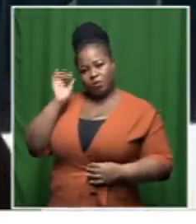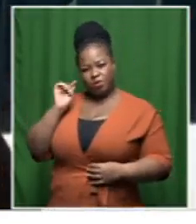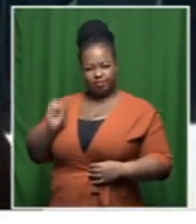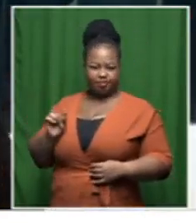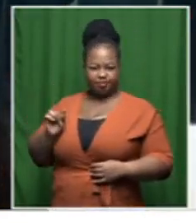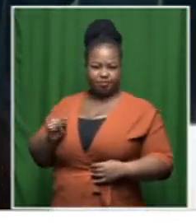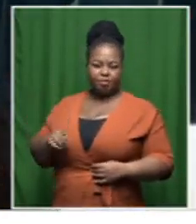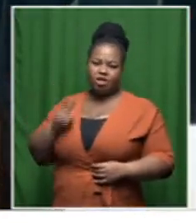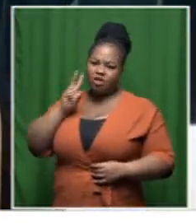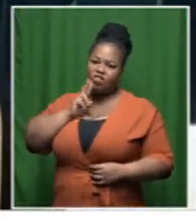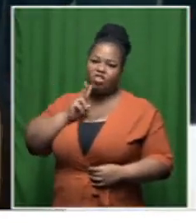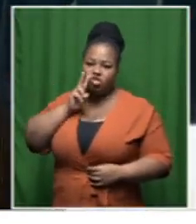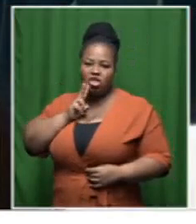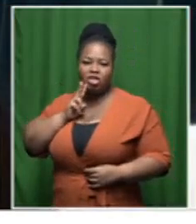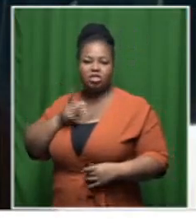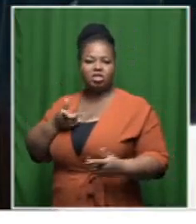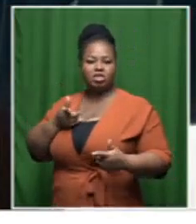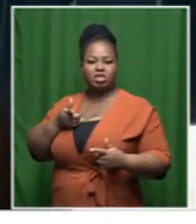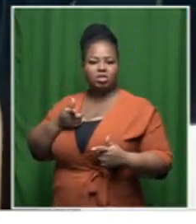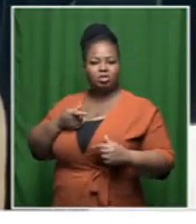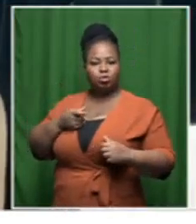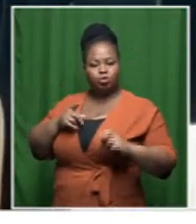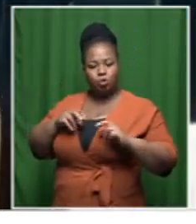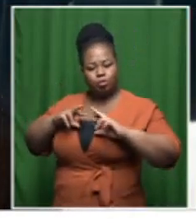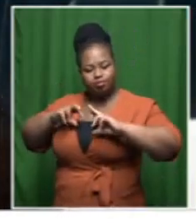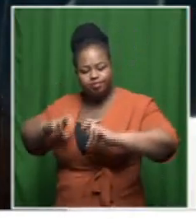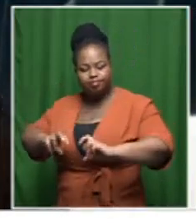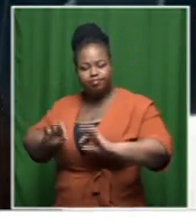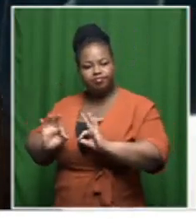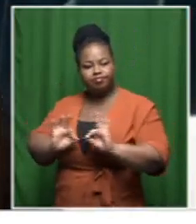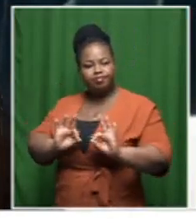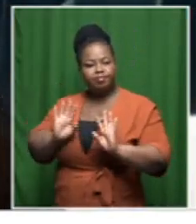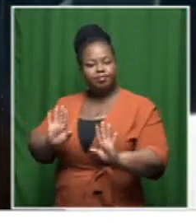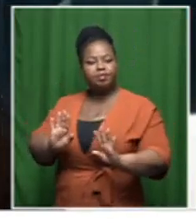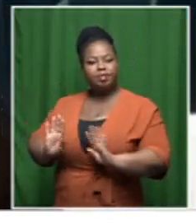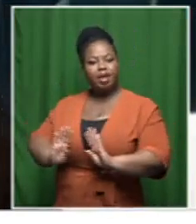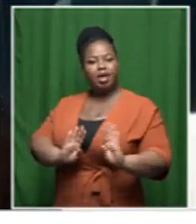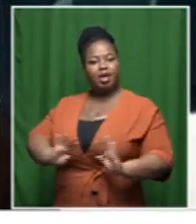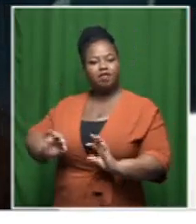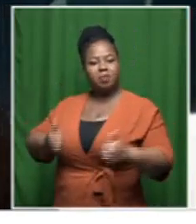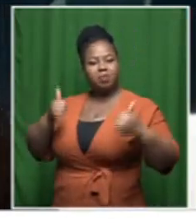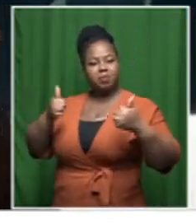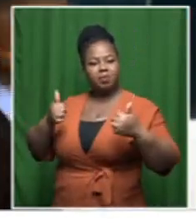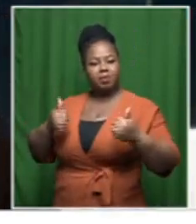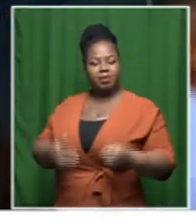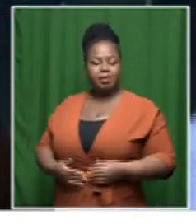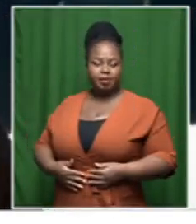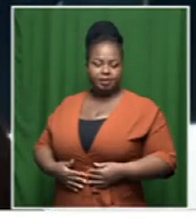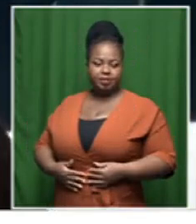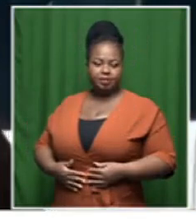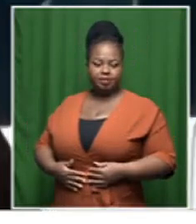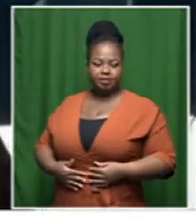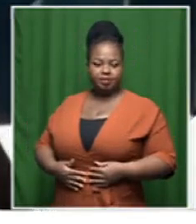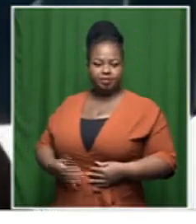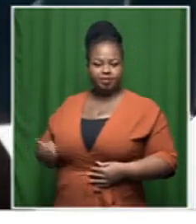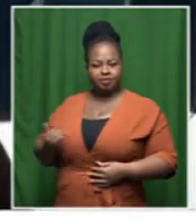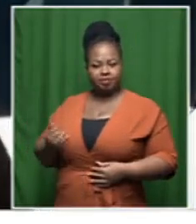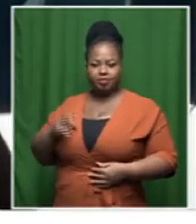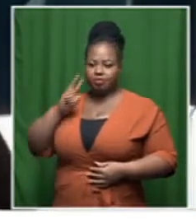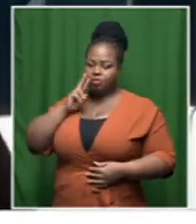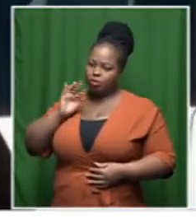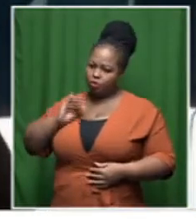terms of virginity and how to behave themselves as the maidens,